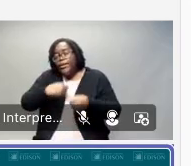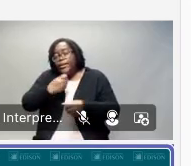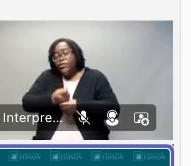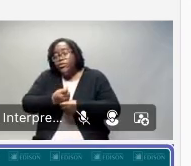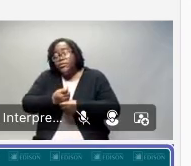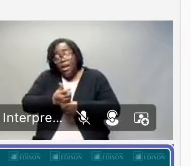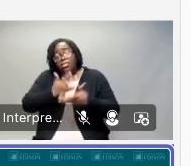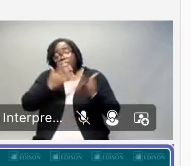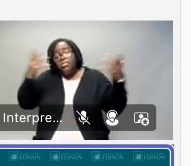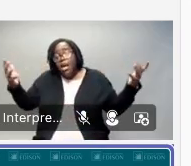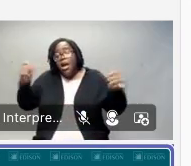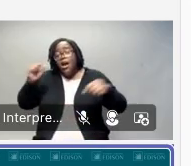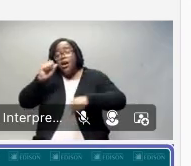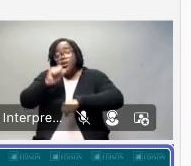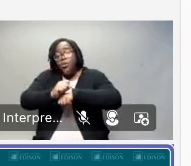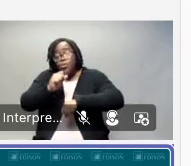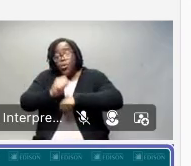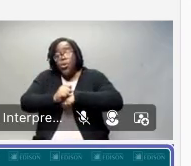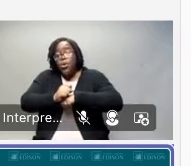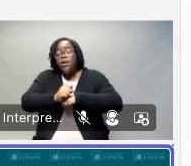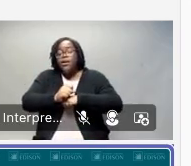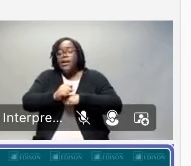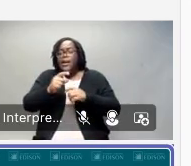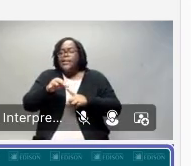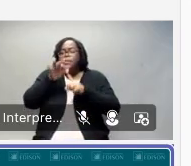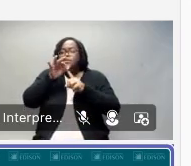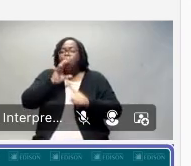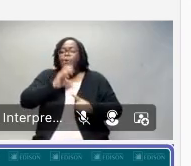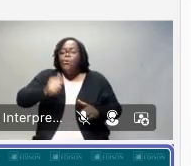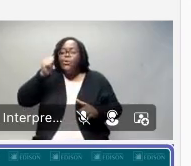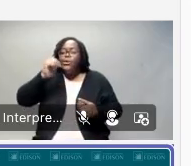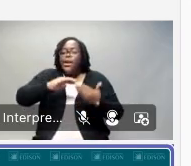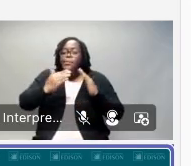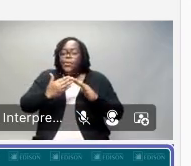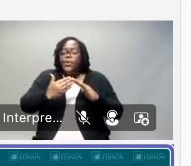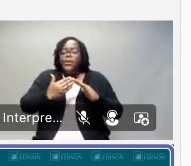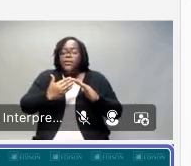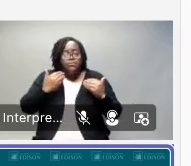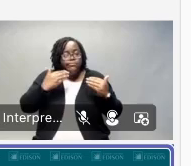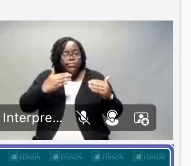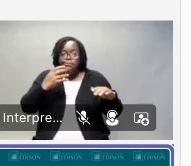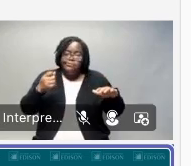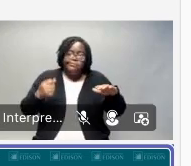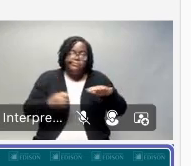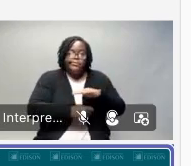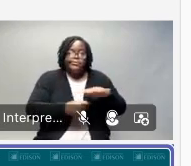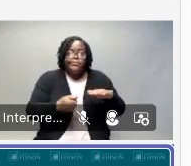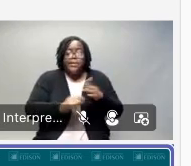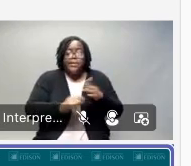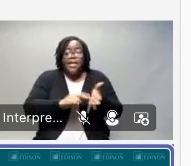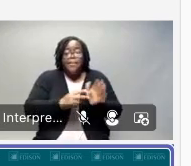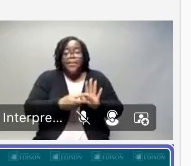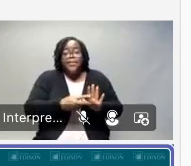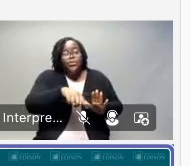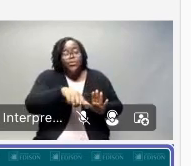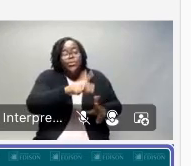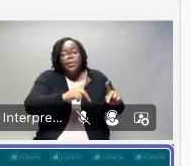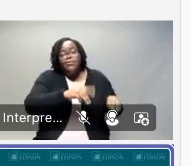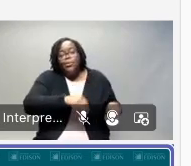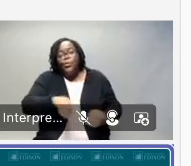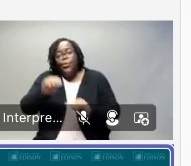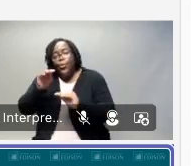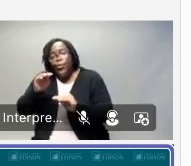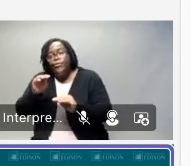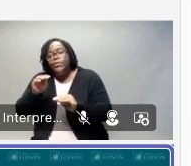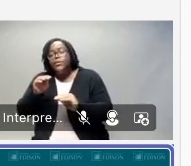effort where in a lot of these older communities, we're undergrounding the lines, and that means a relocation. So it takes around